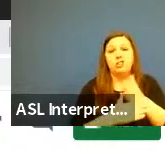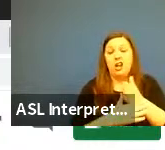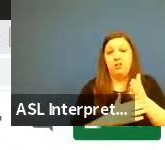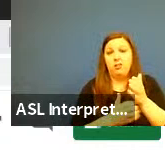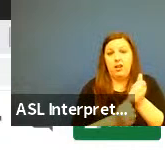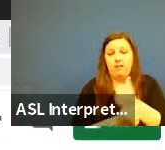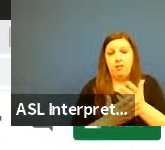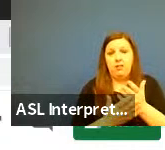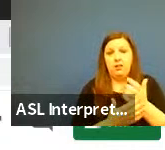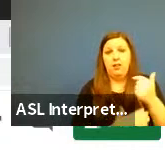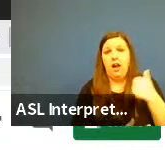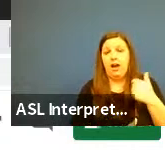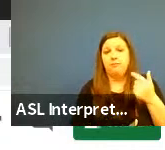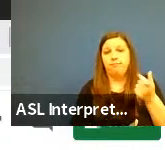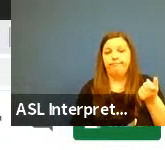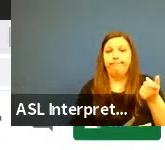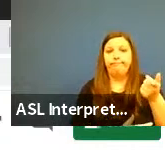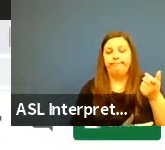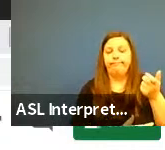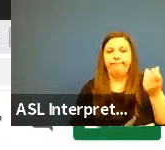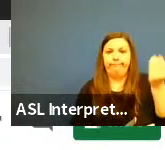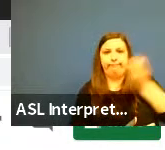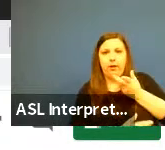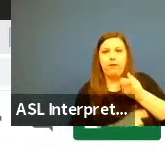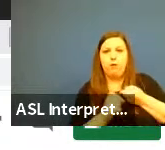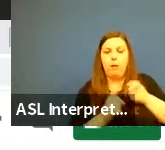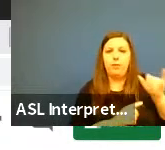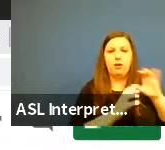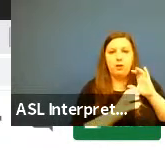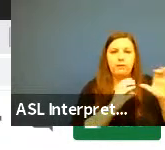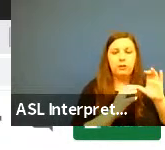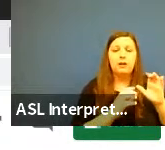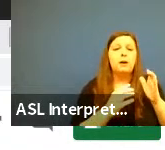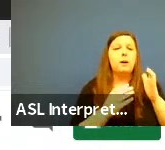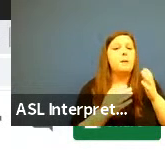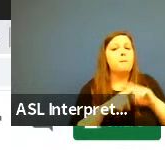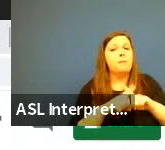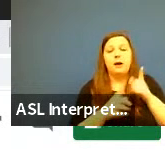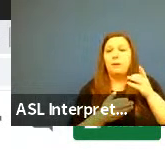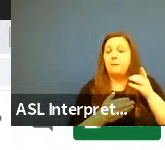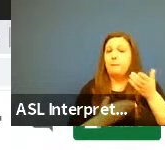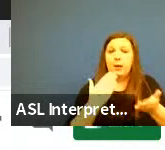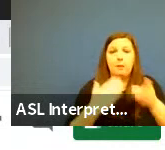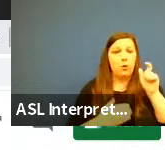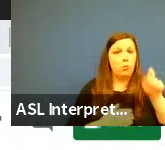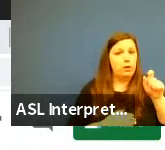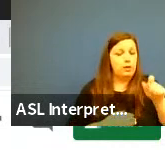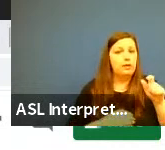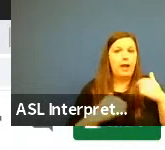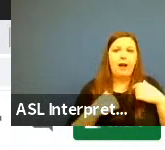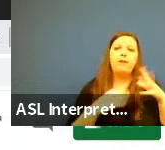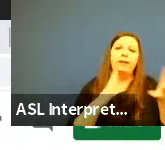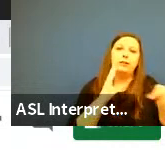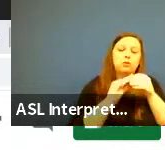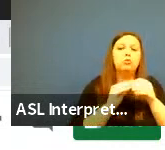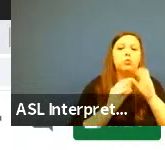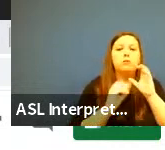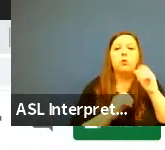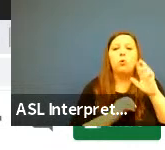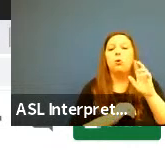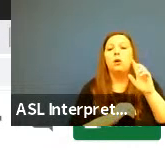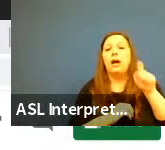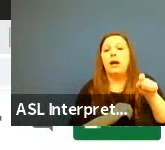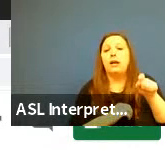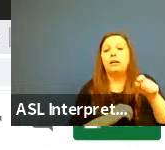may be that, you know, we have to have an additional conversation, or I may need one person to work directly with GSBA to